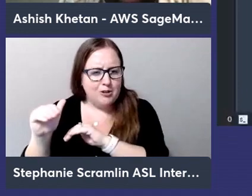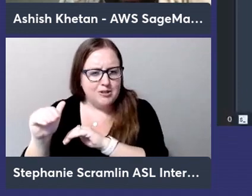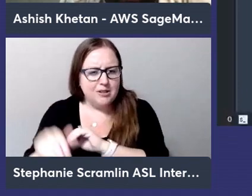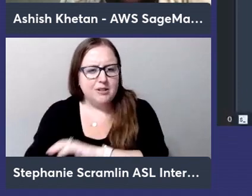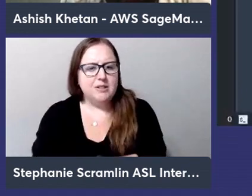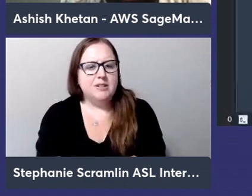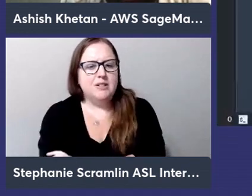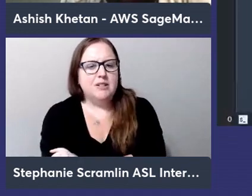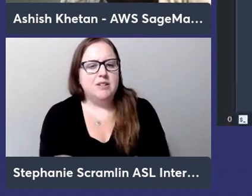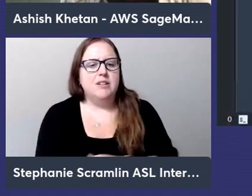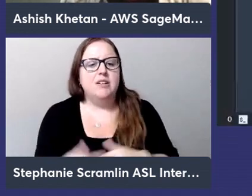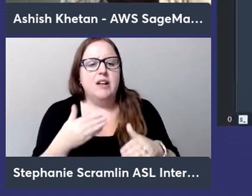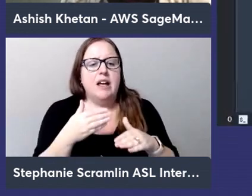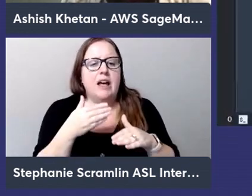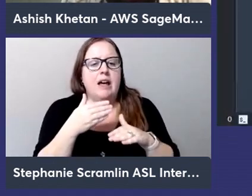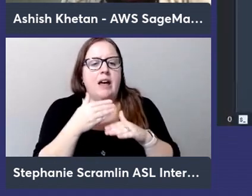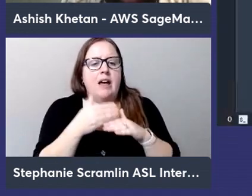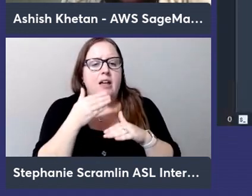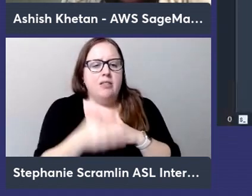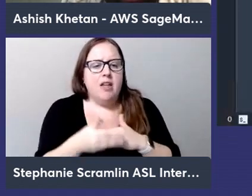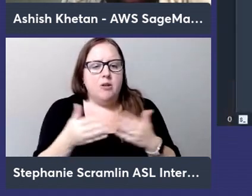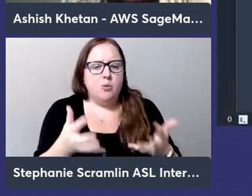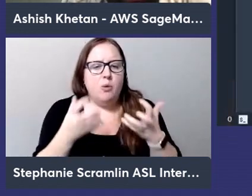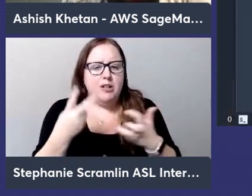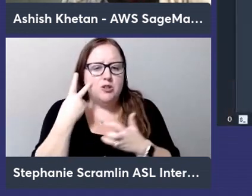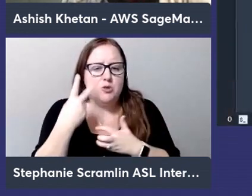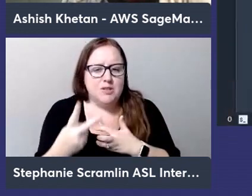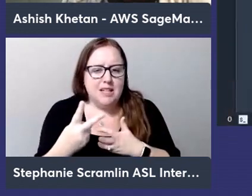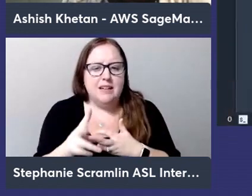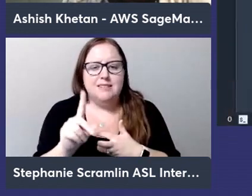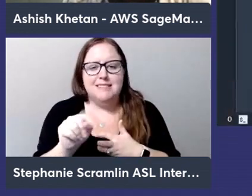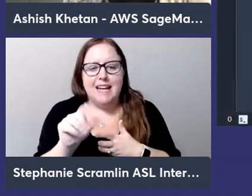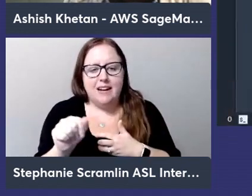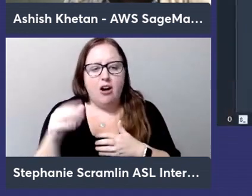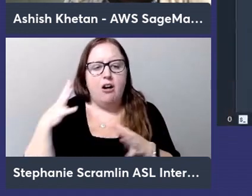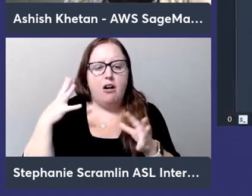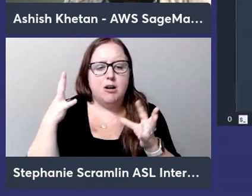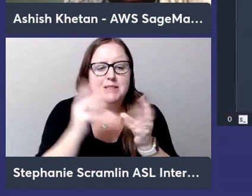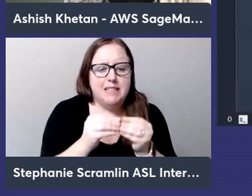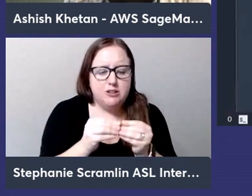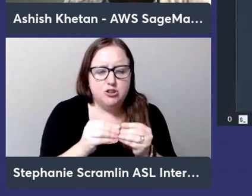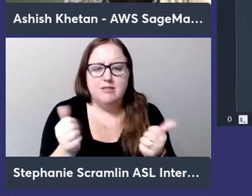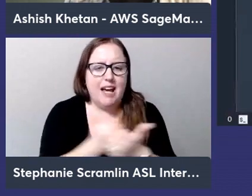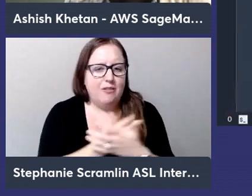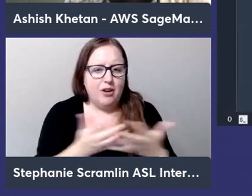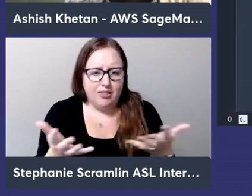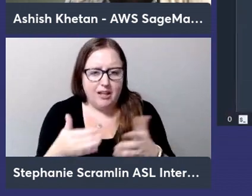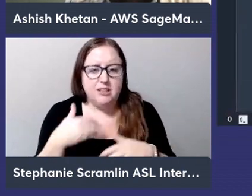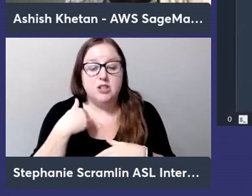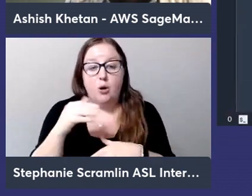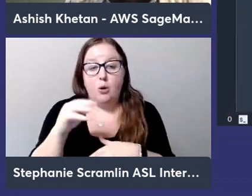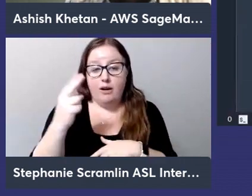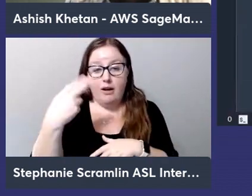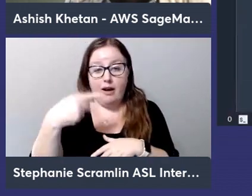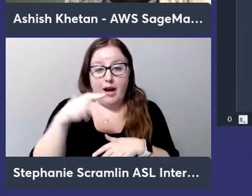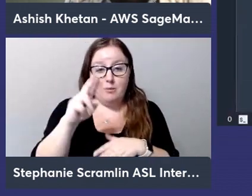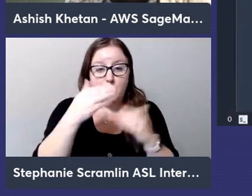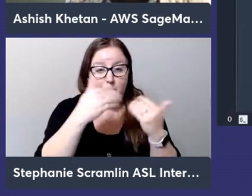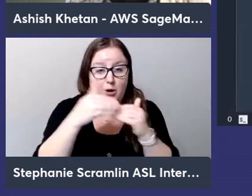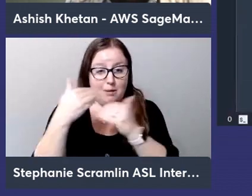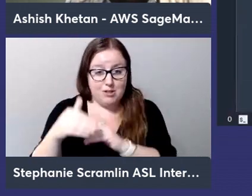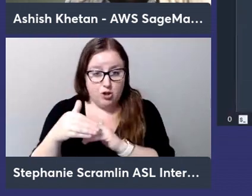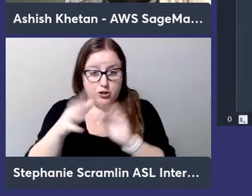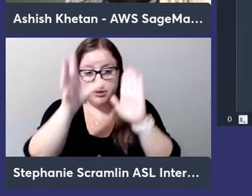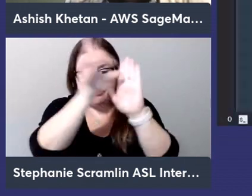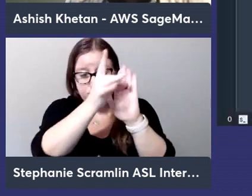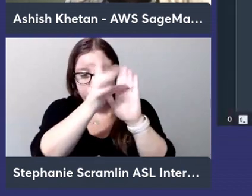want to do early stopping? And do you want to do data augmentation and so on? So these are many hyperparameters, playing with them or